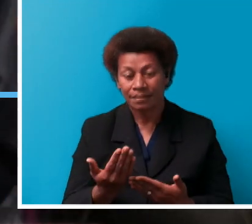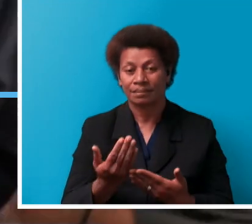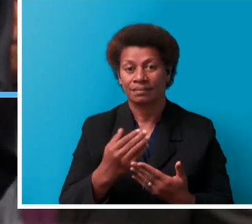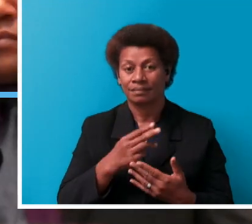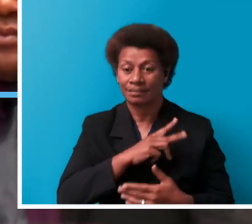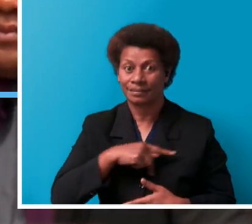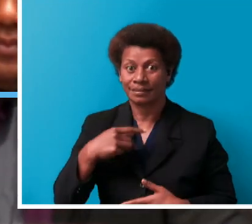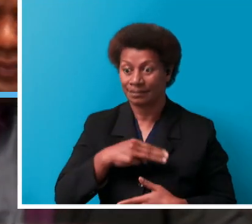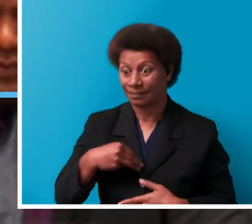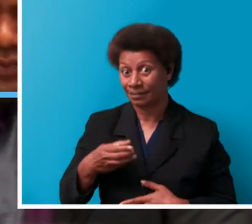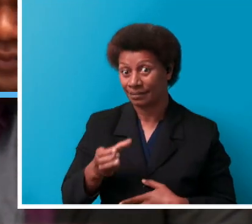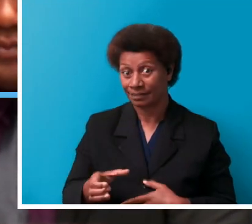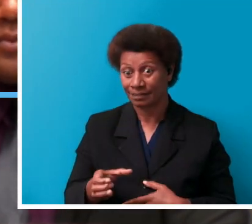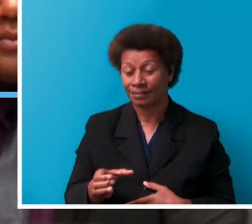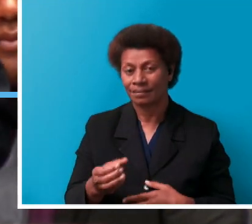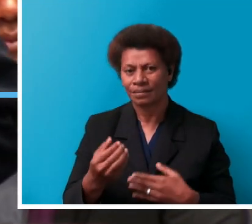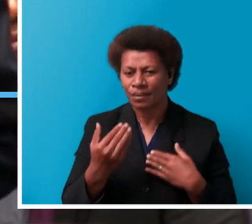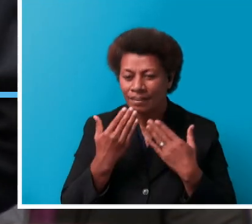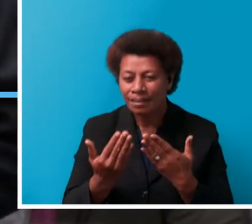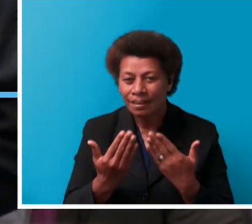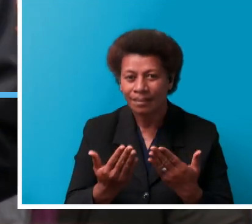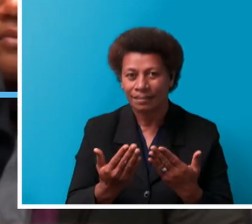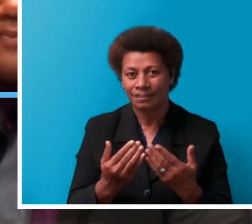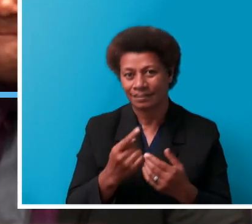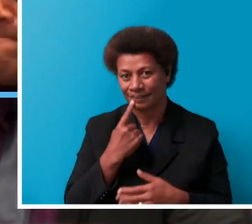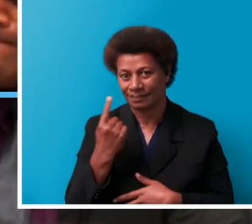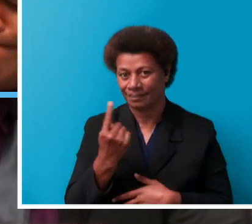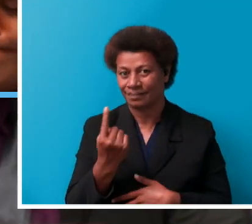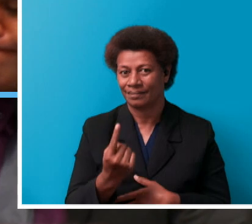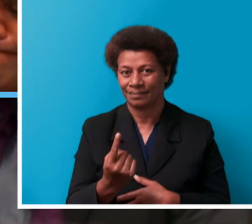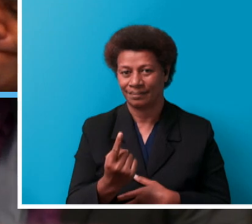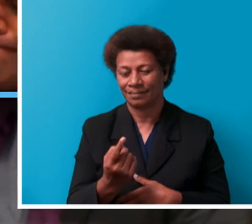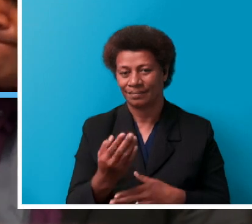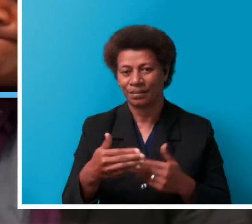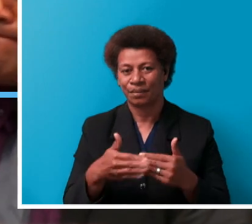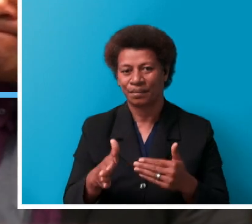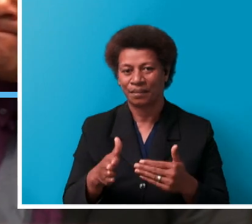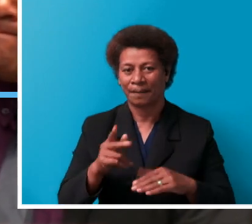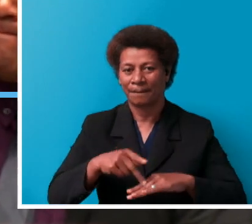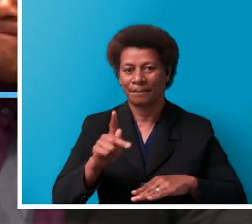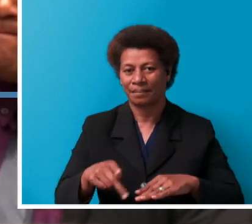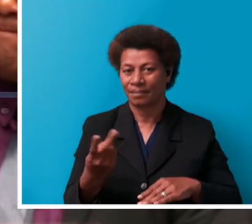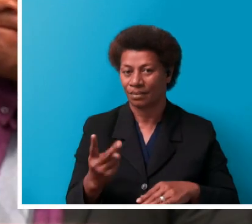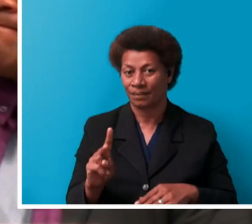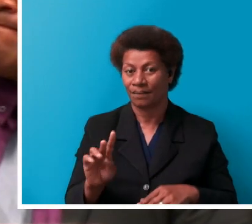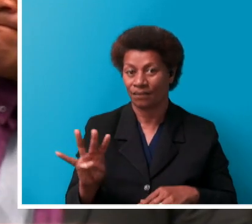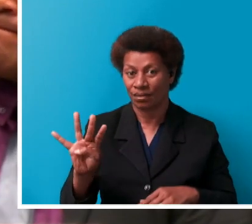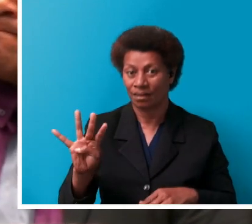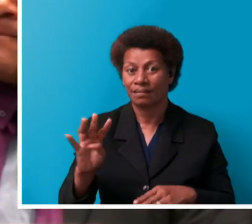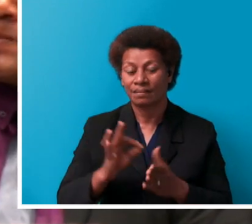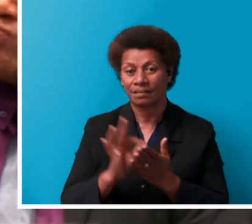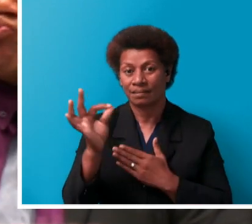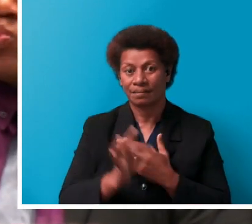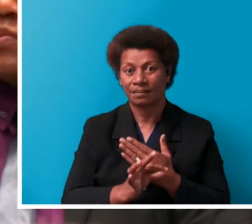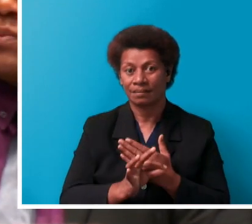His Excellency the President's most gracious speech in the opening of Parliament on 24th February and